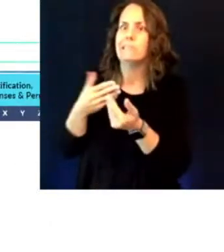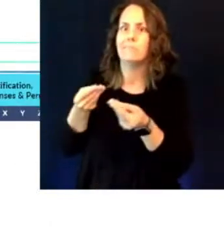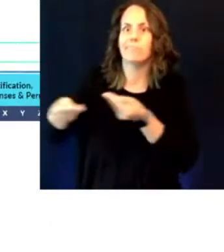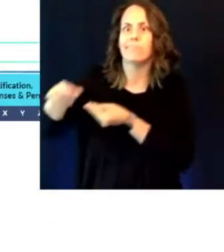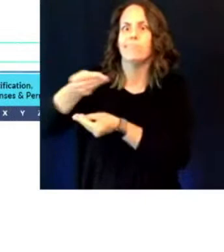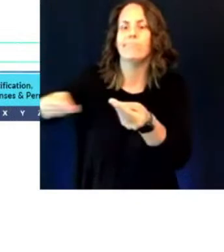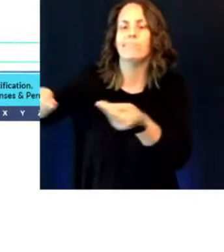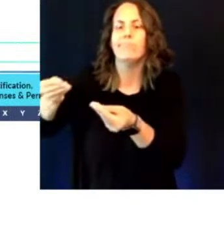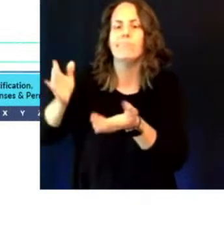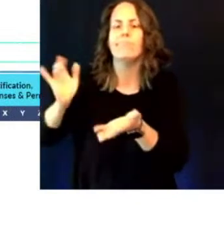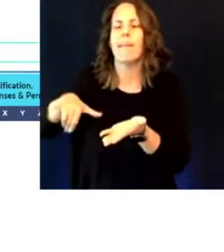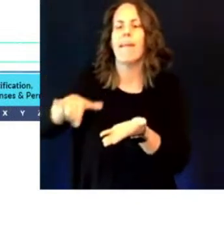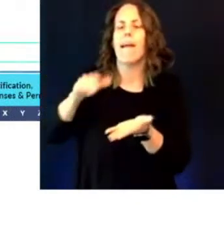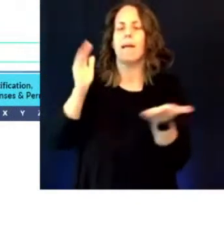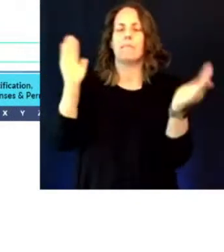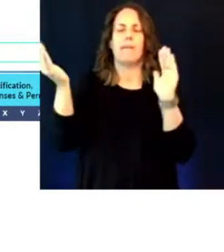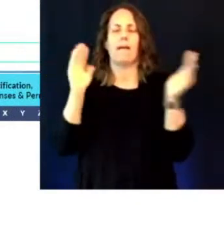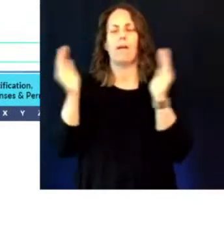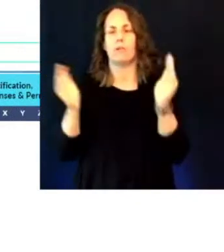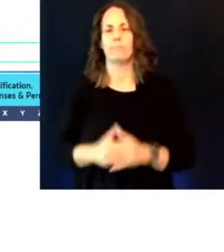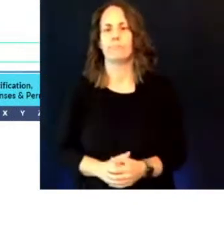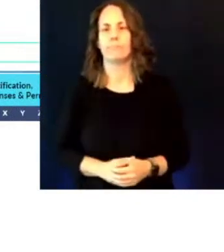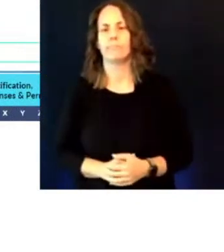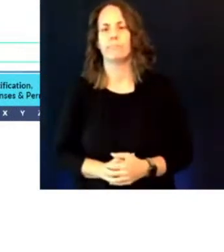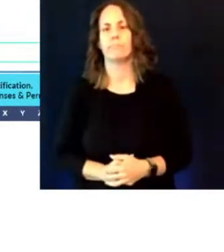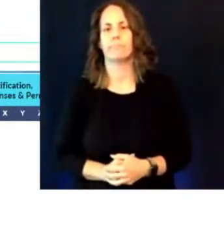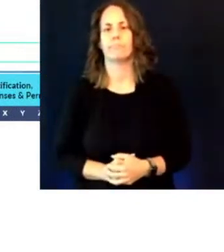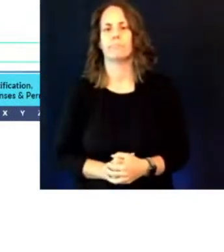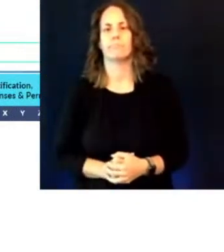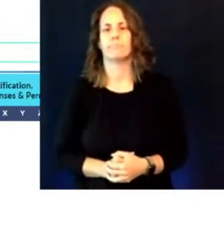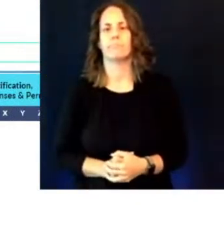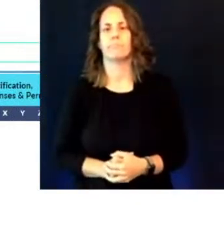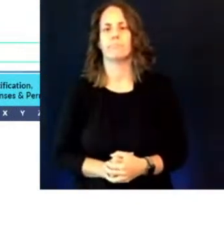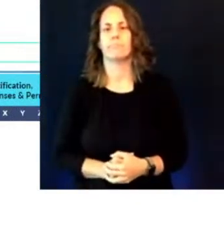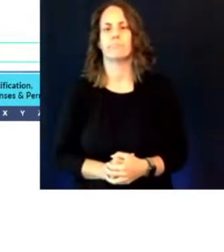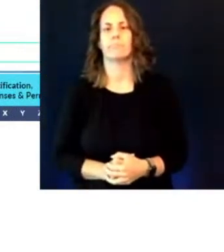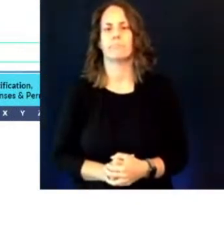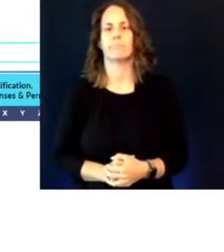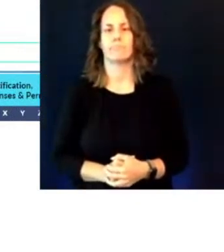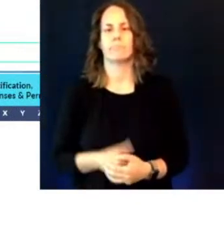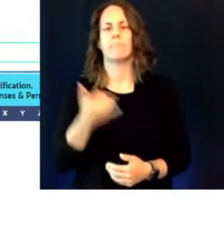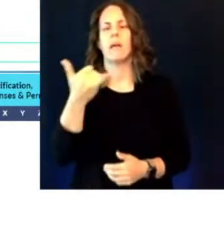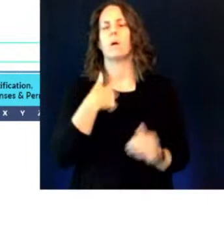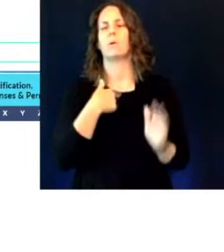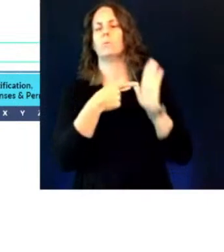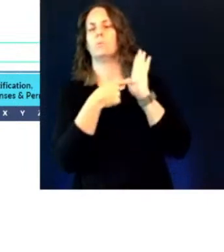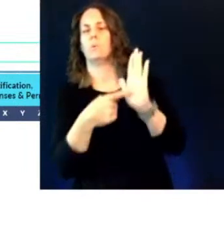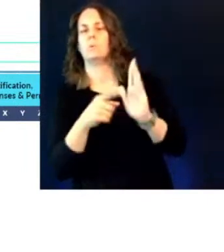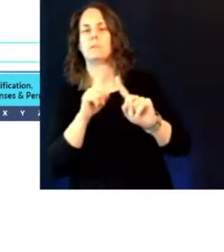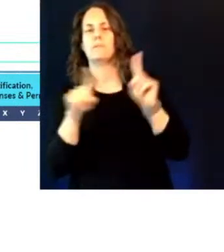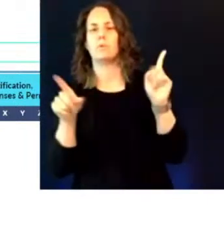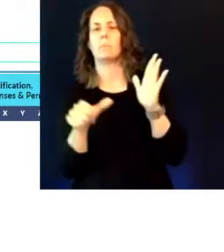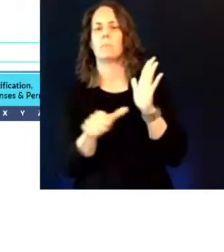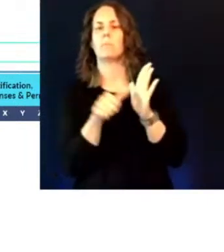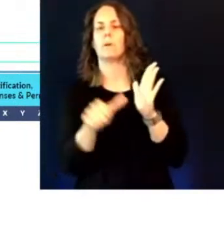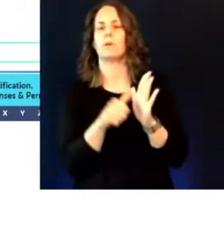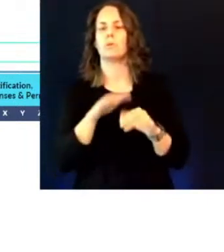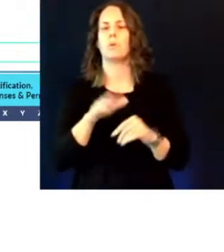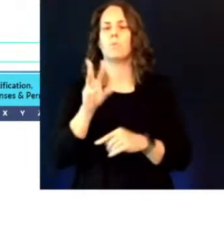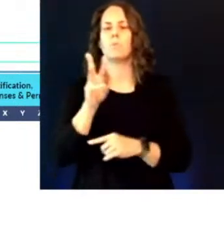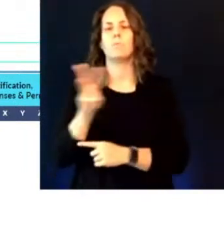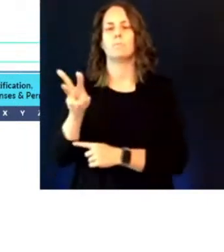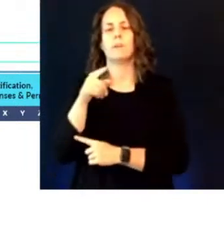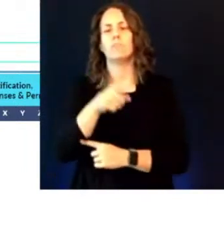on the summary data page. And to help local and tribal health departments, schools, school districts,